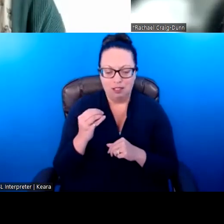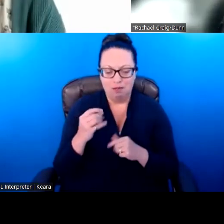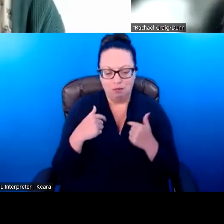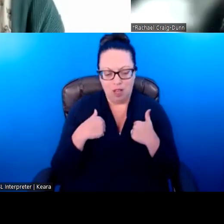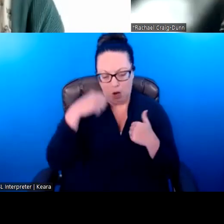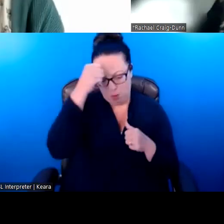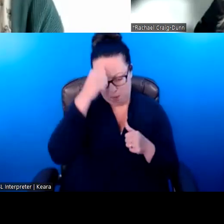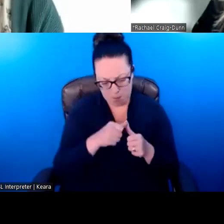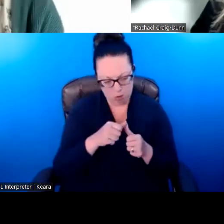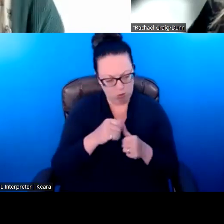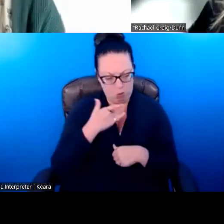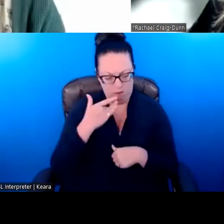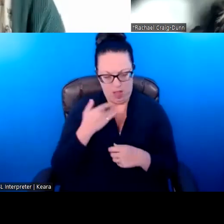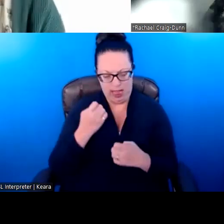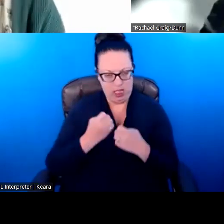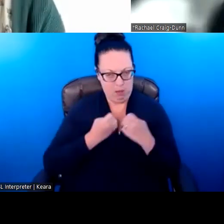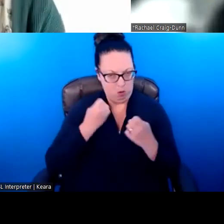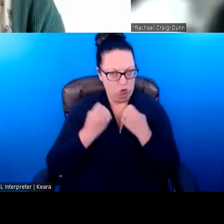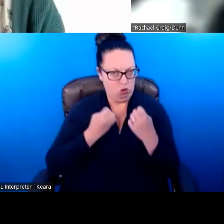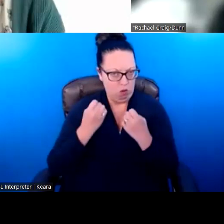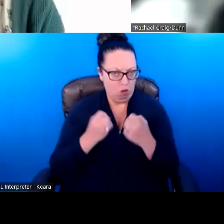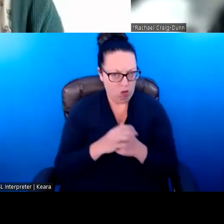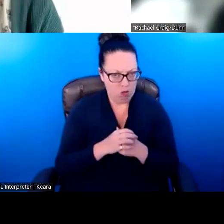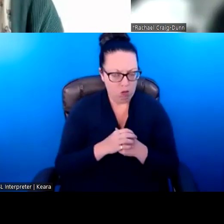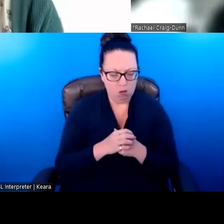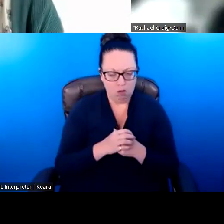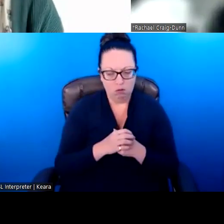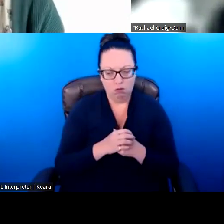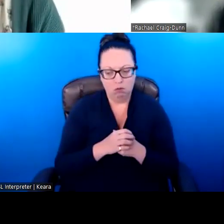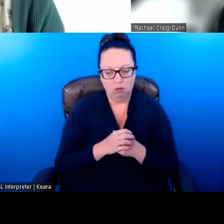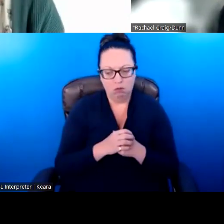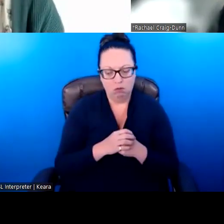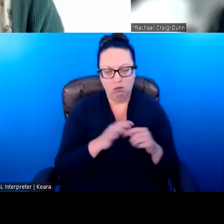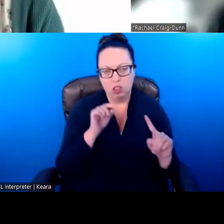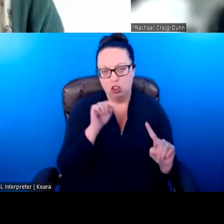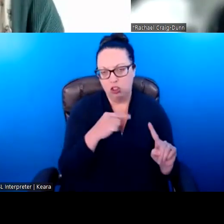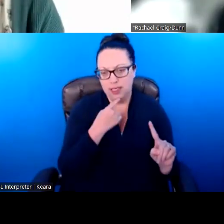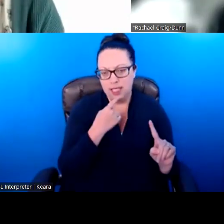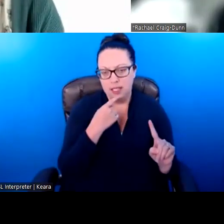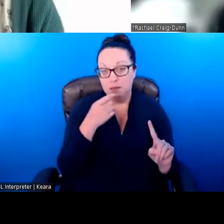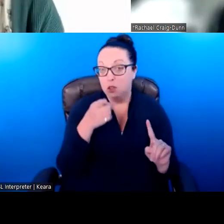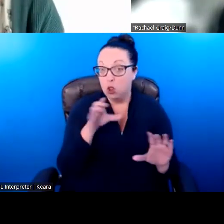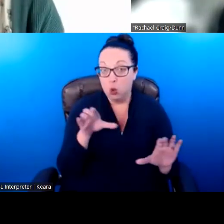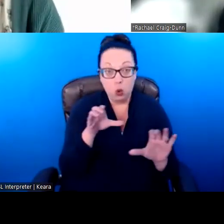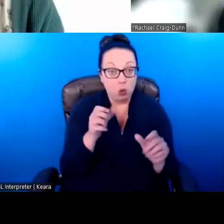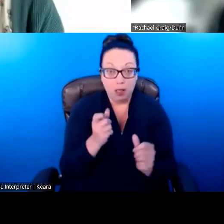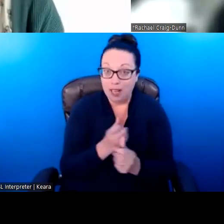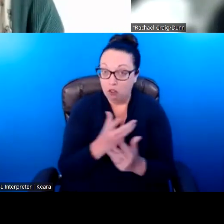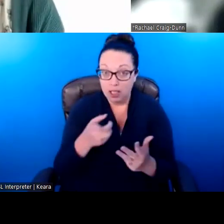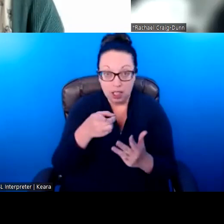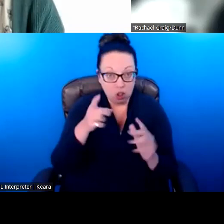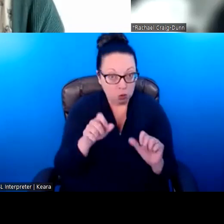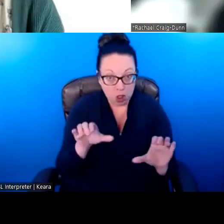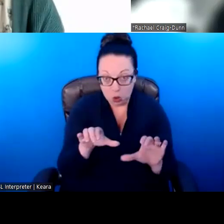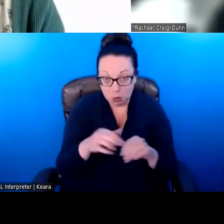getting very emotional. And she said to me, "You're doing all that you can do."